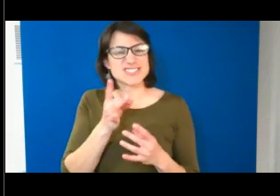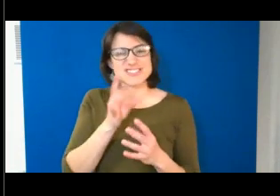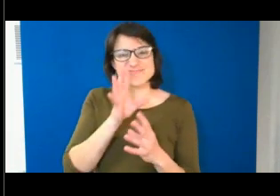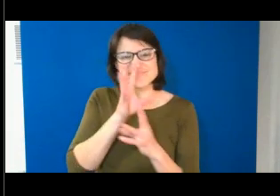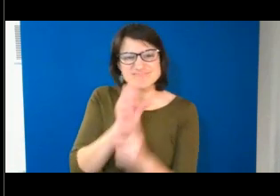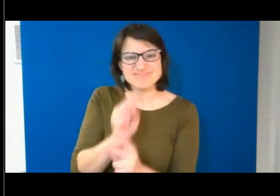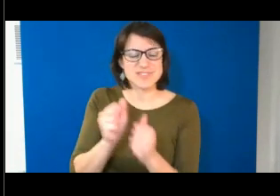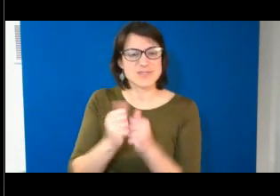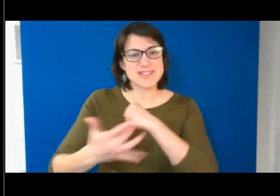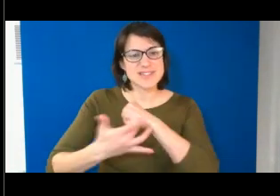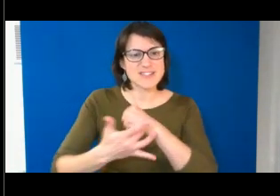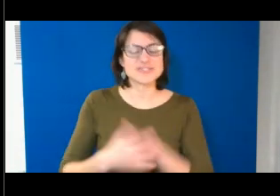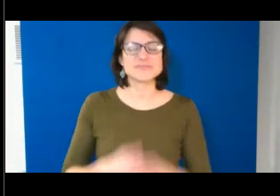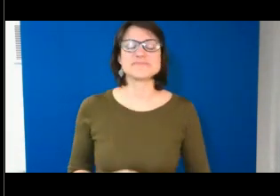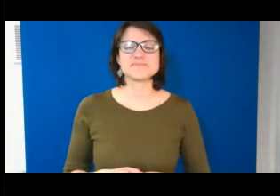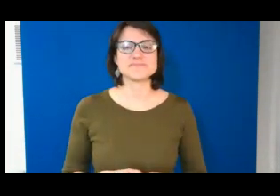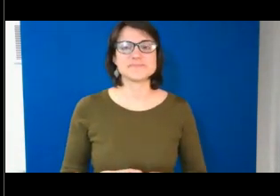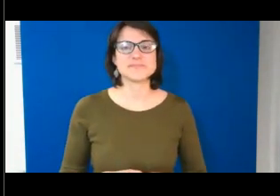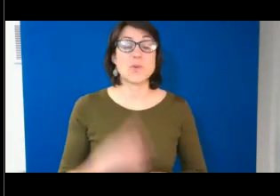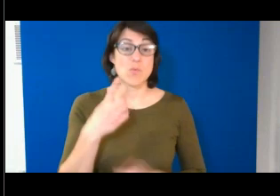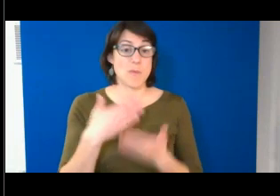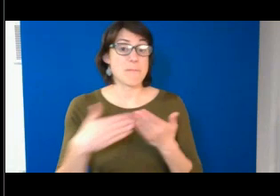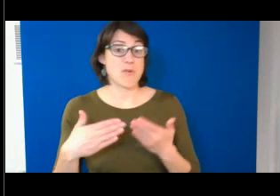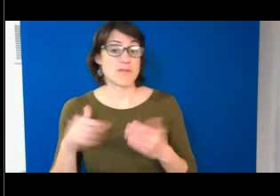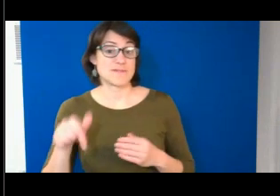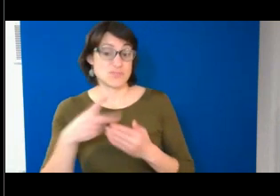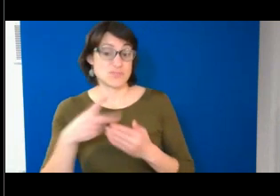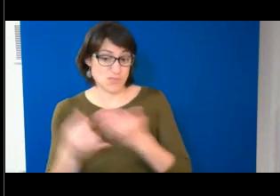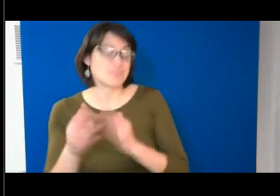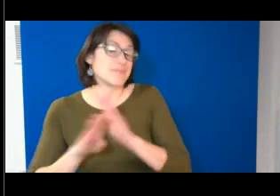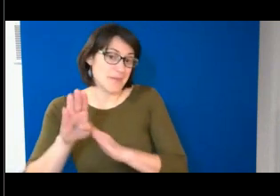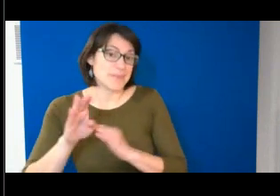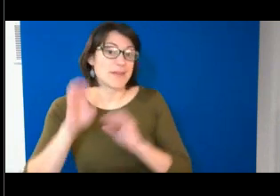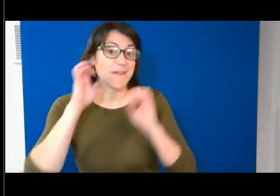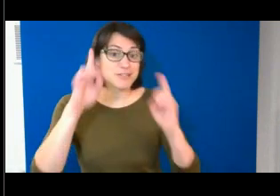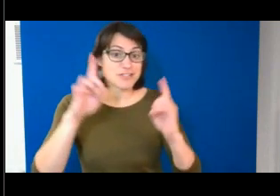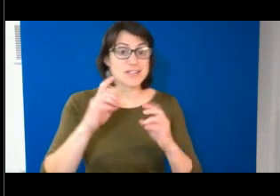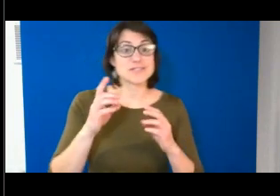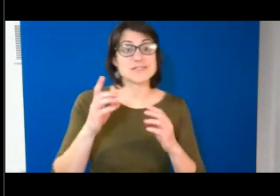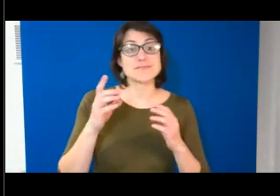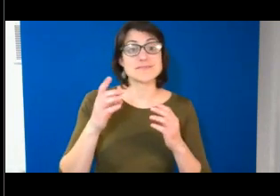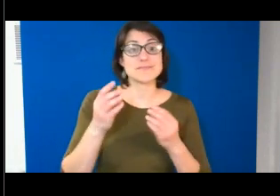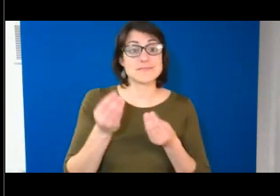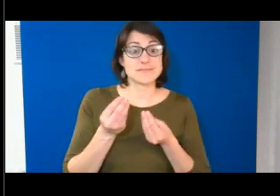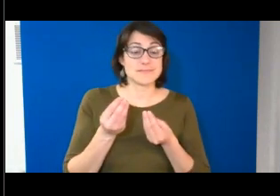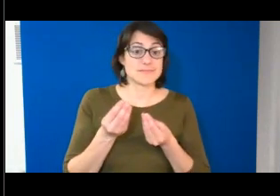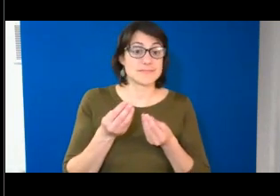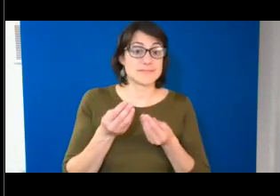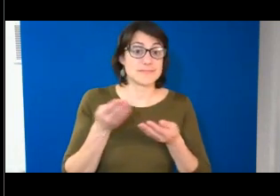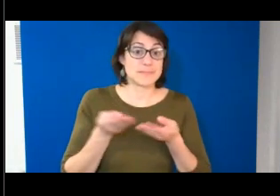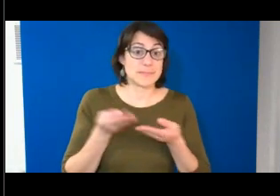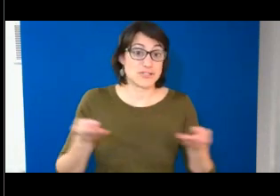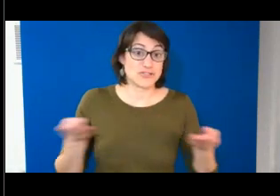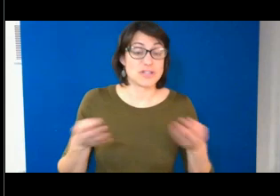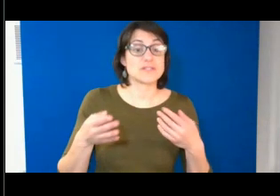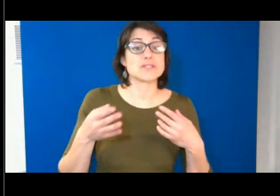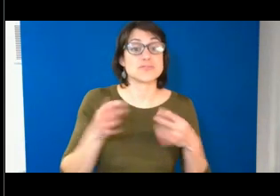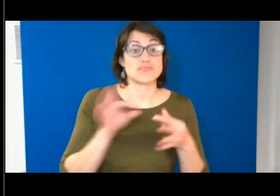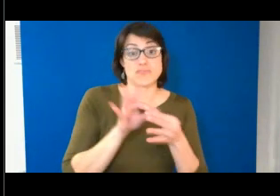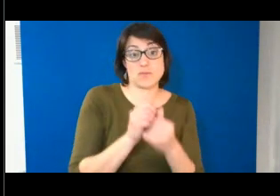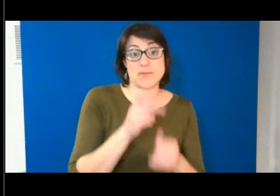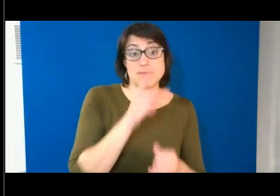A leg of this project is developing education materials around plastics. I think my role will be more like